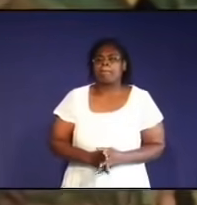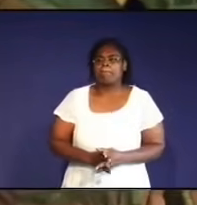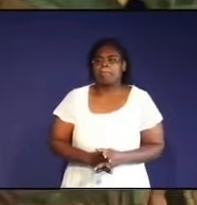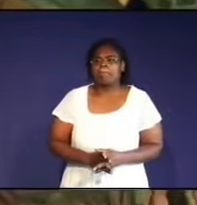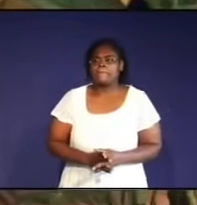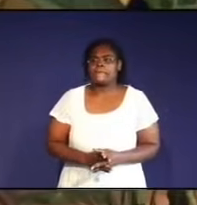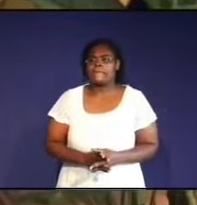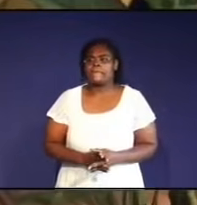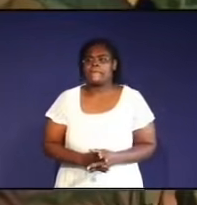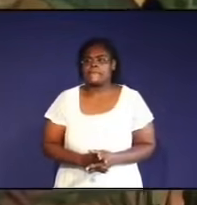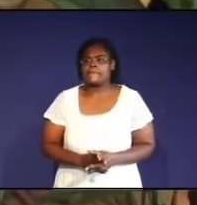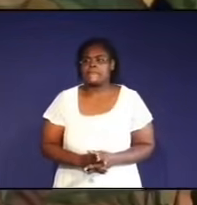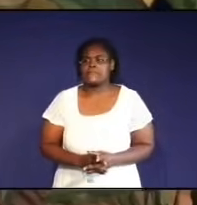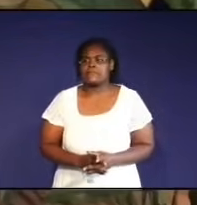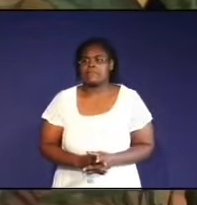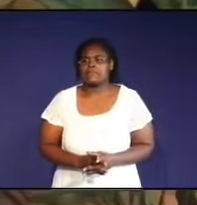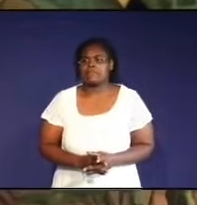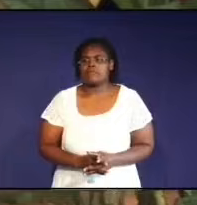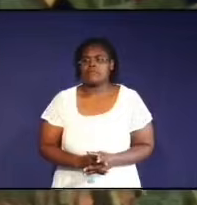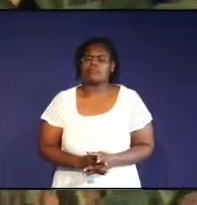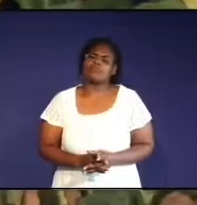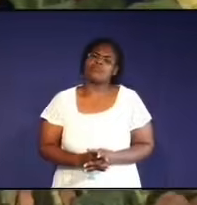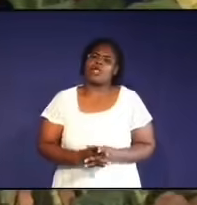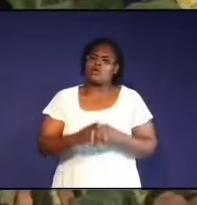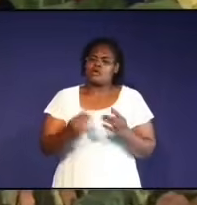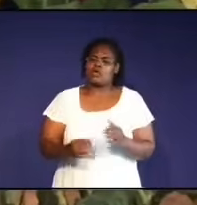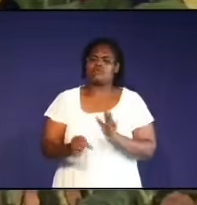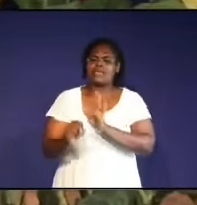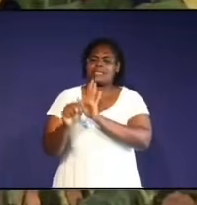And there is this symbolic